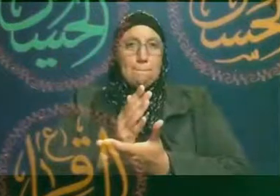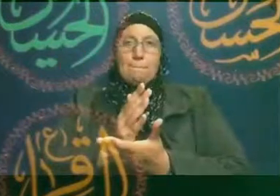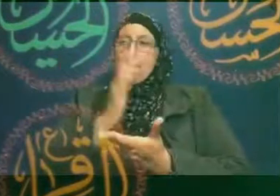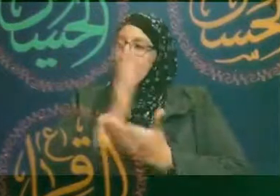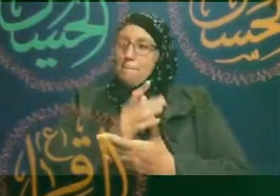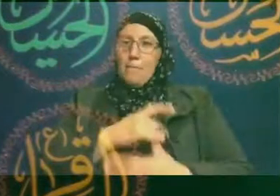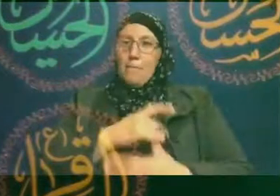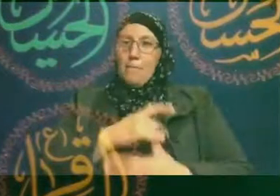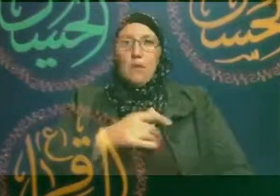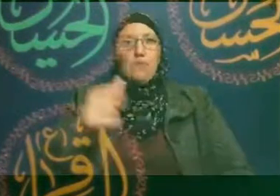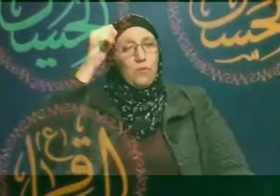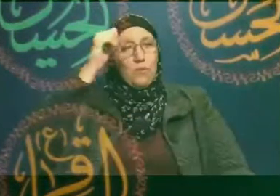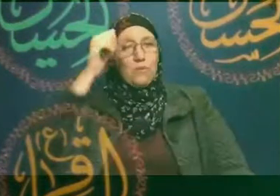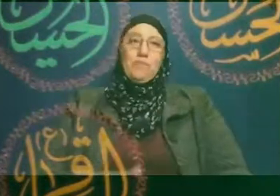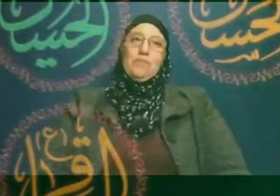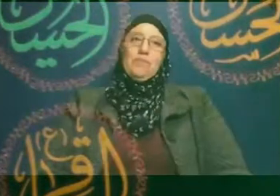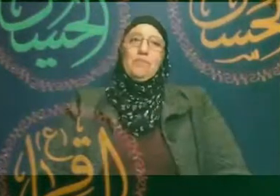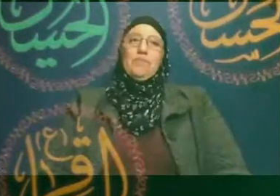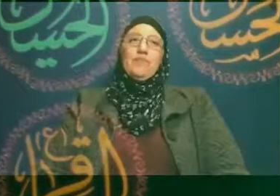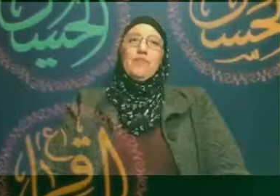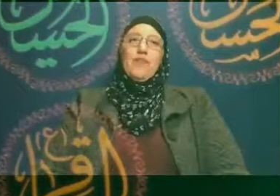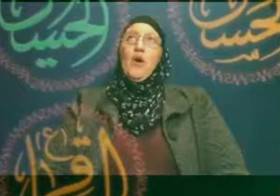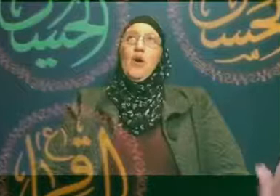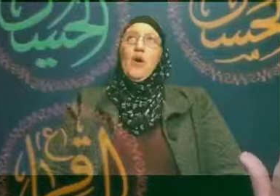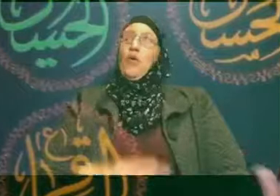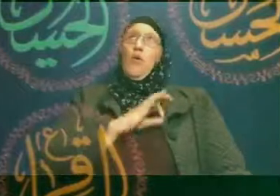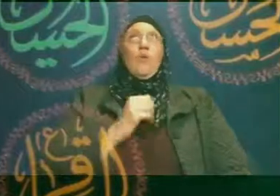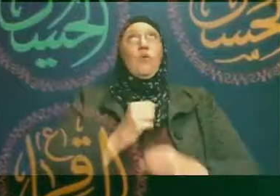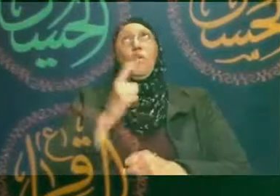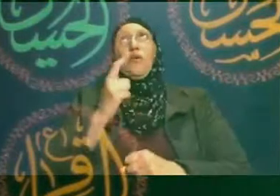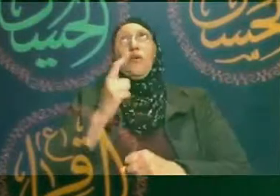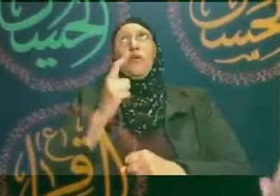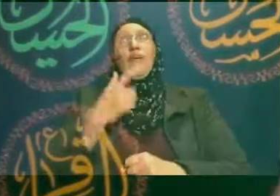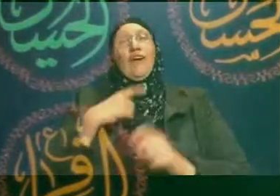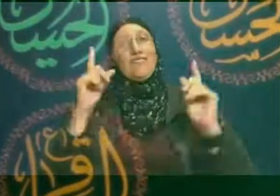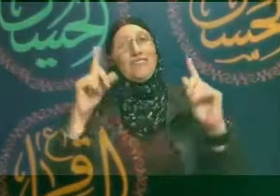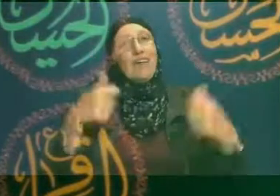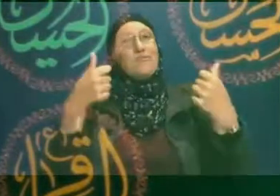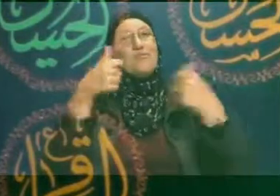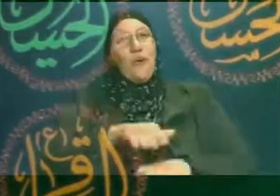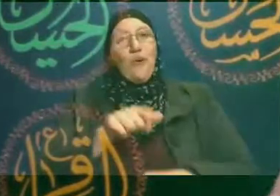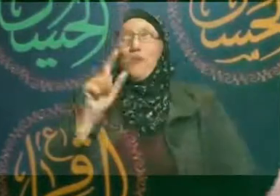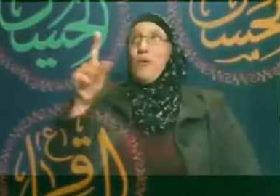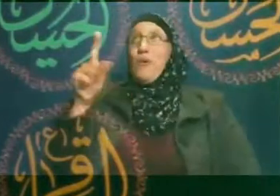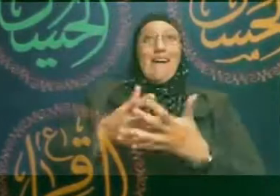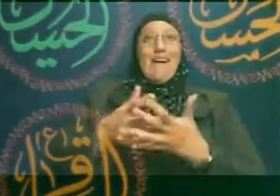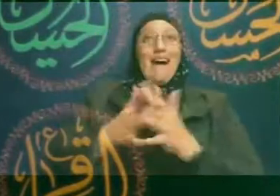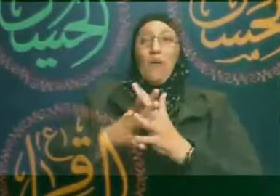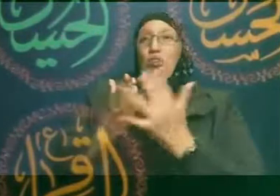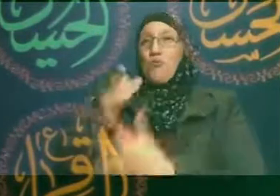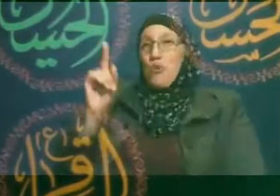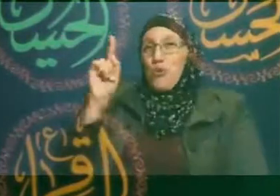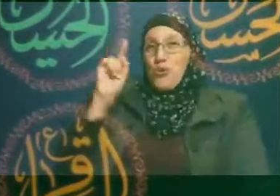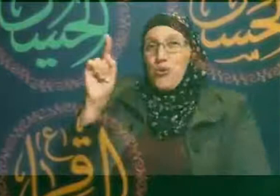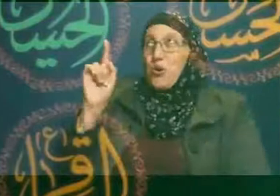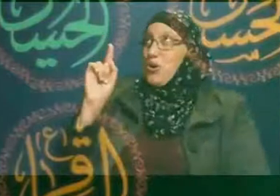anta dalaltani alayk. Oh God, I got to know you by you, through you. You introduce himself